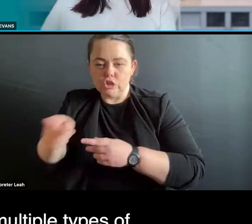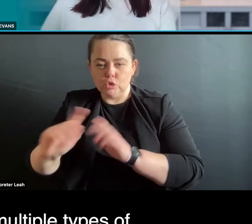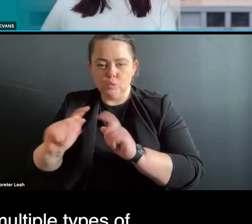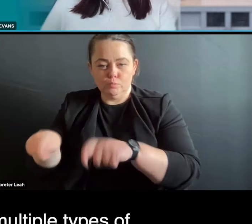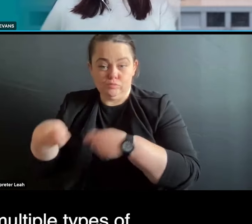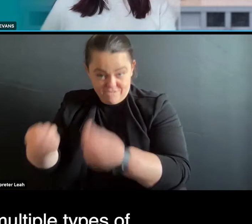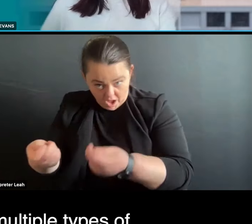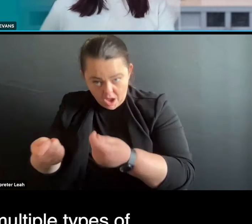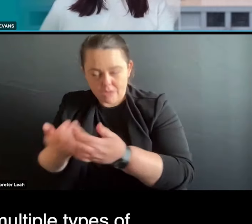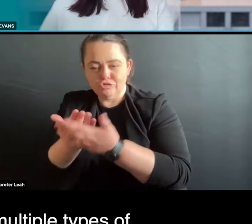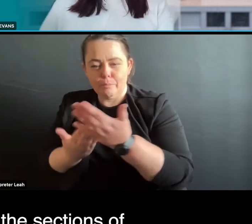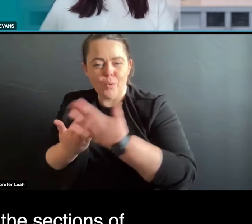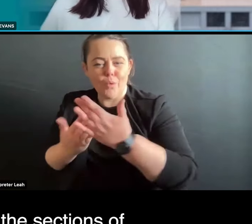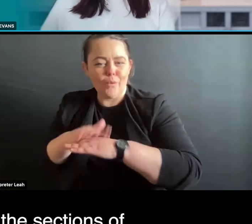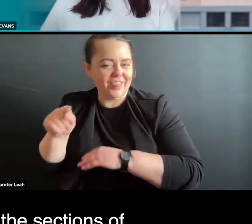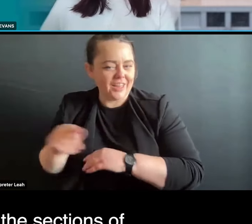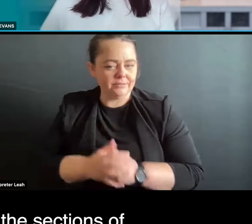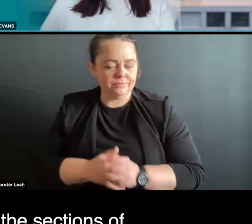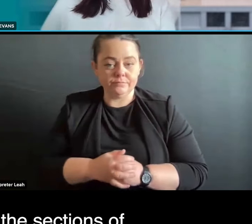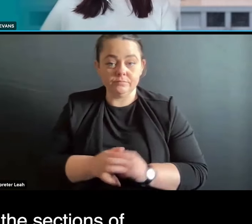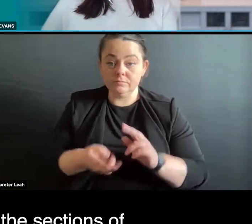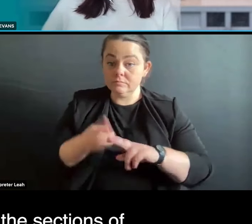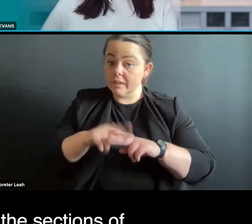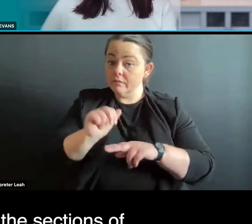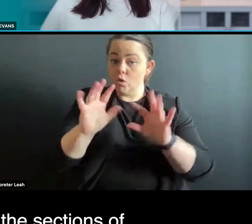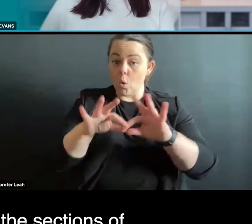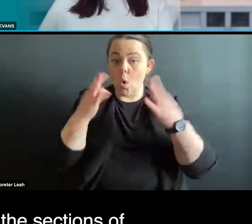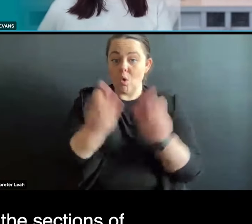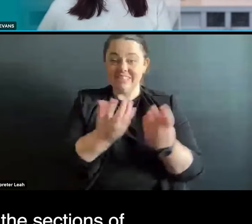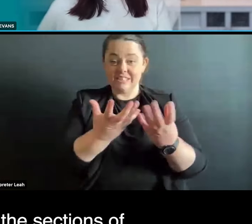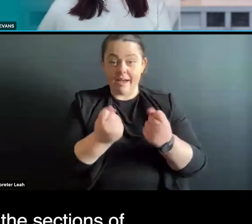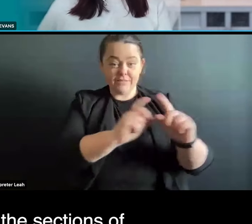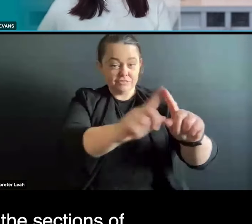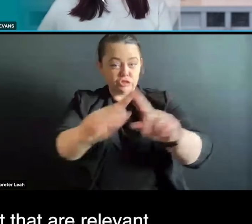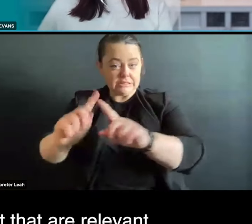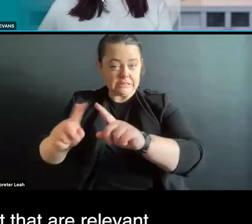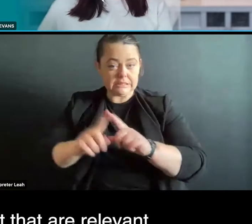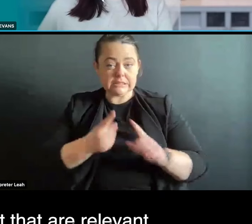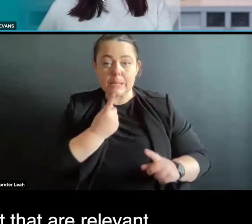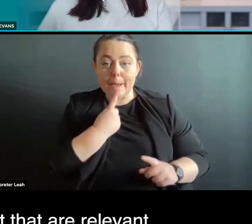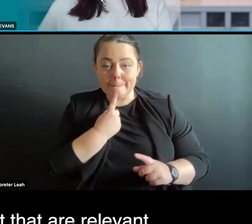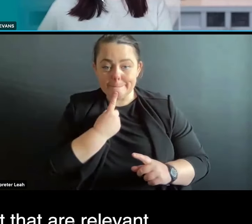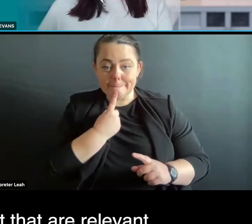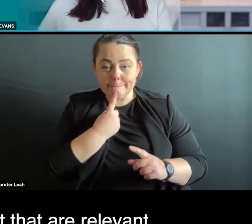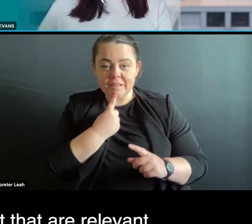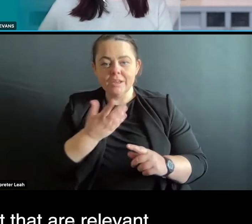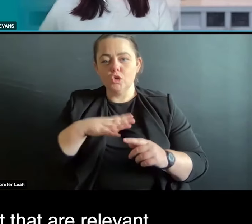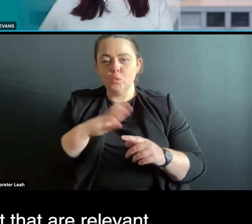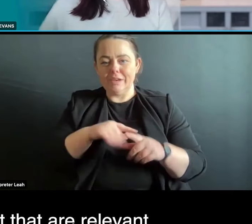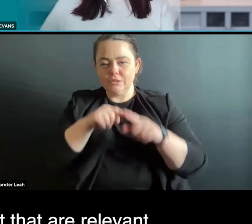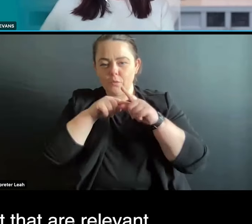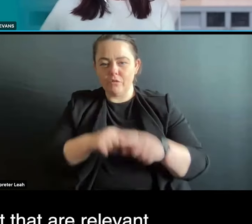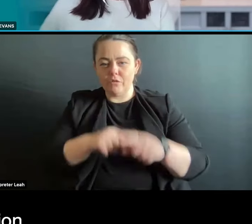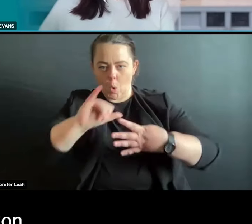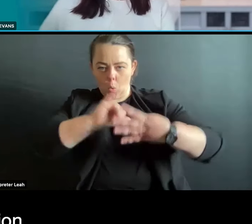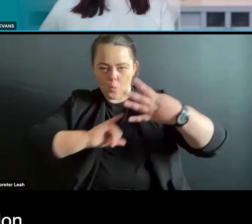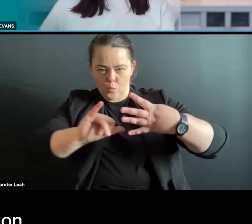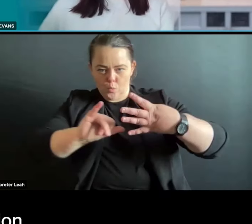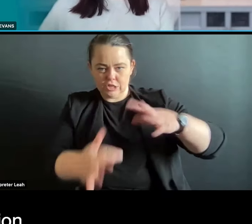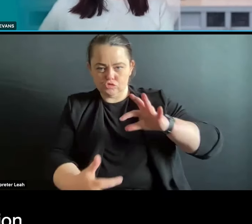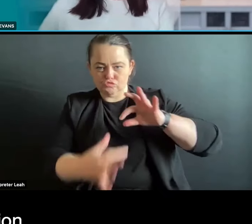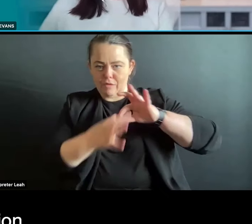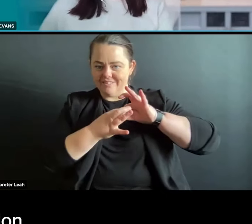organisation delivers multiple types of care, you'll need to complete the sections of the quarterly financial statement that are relevant to